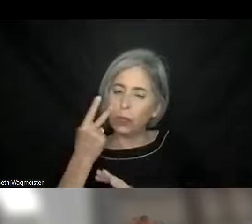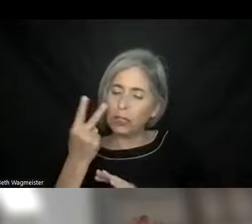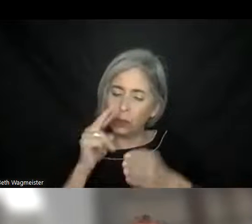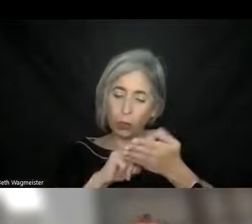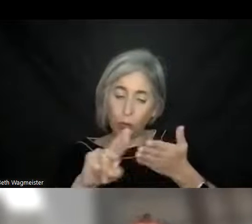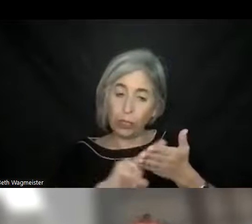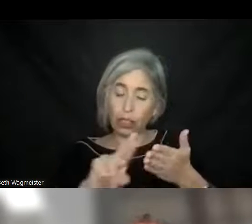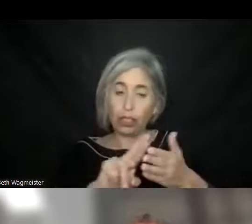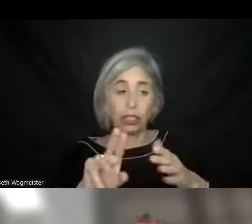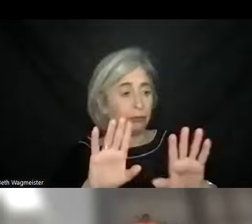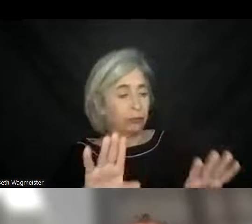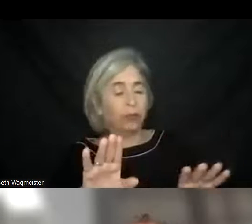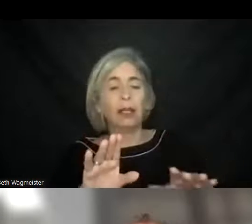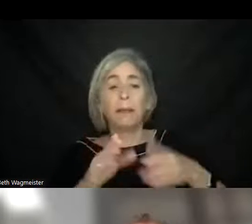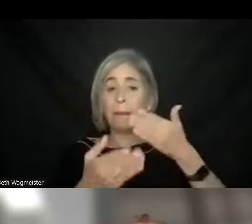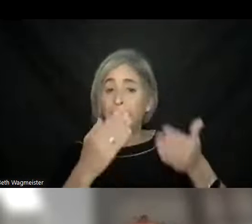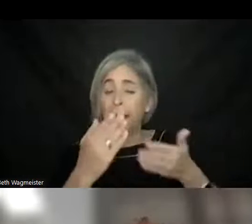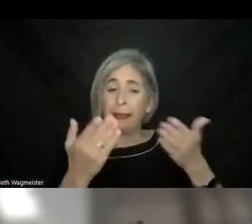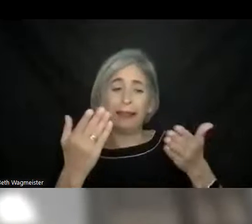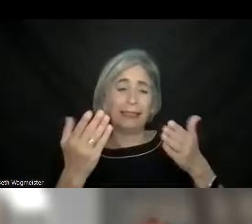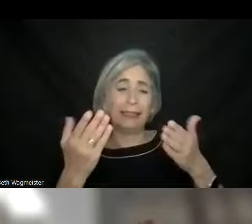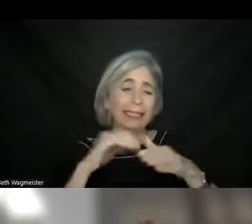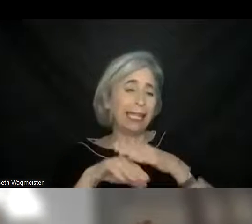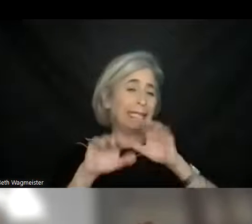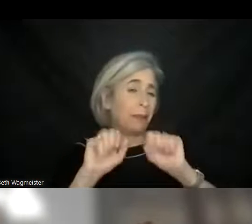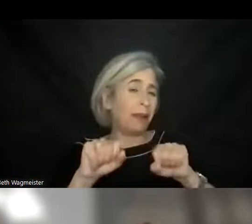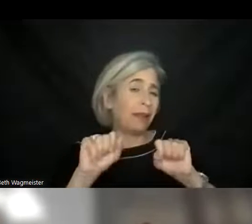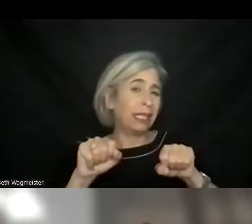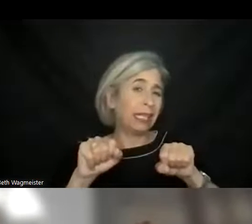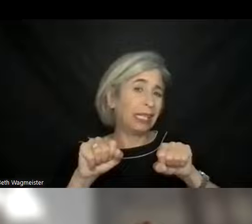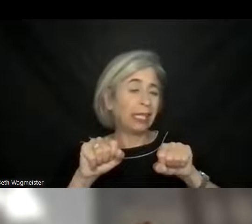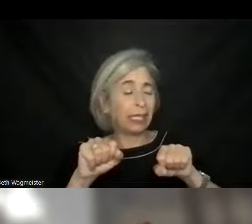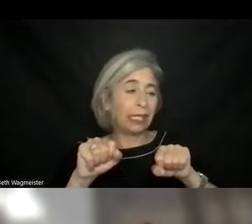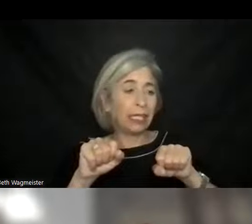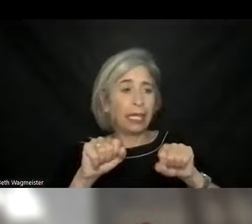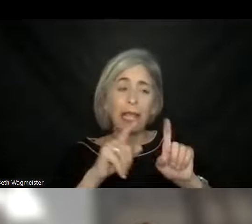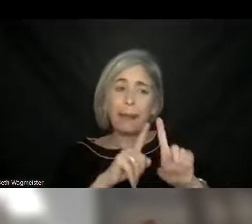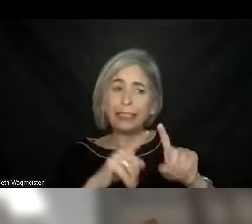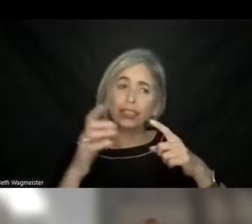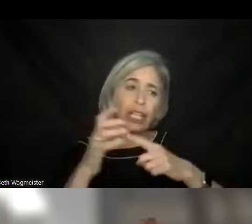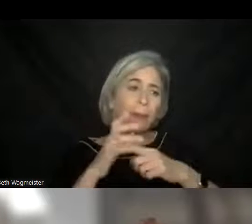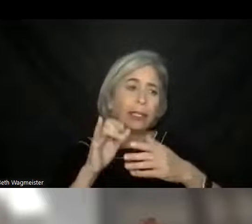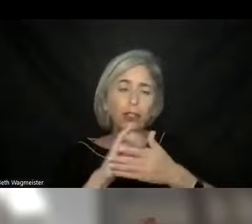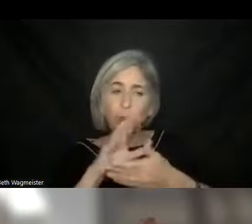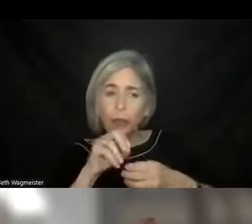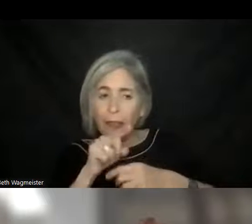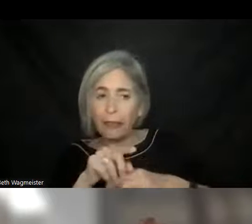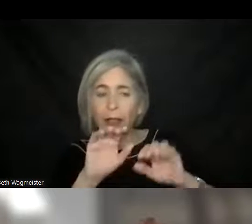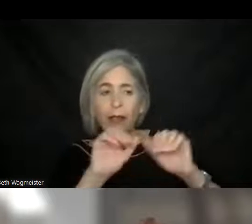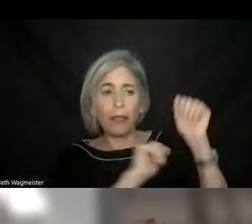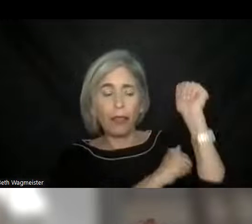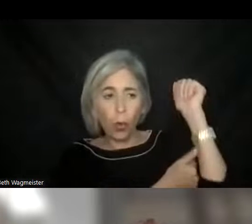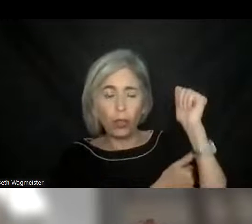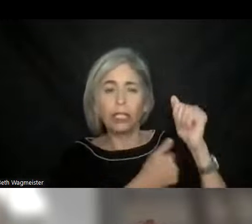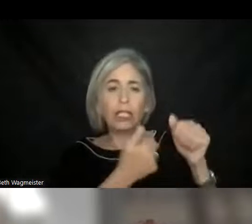that even though there may be a kind of accessibility ambassador or champion or something in the authority,